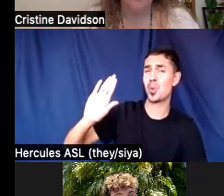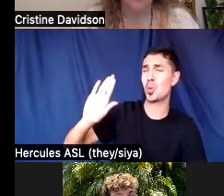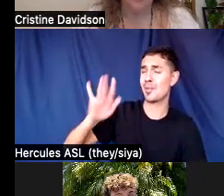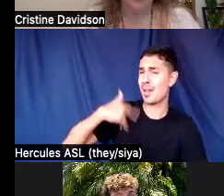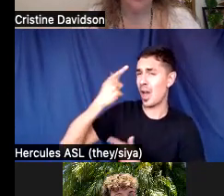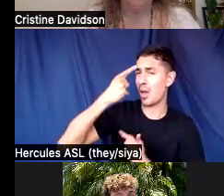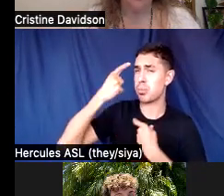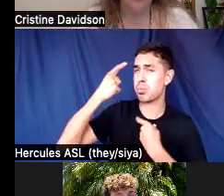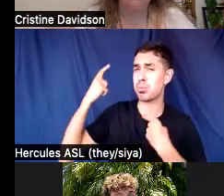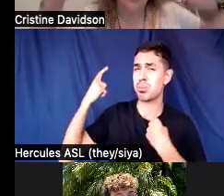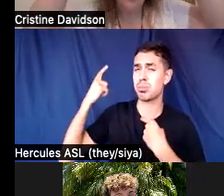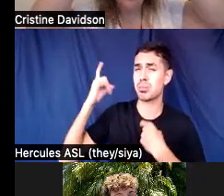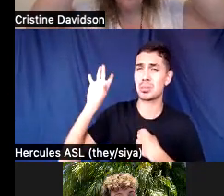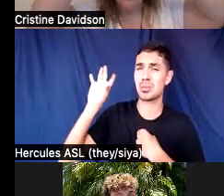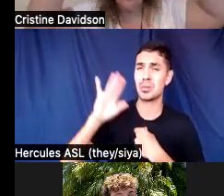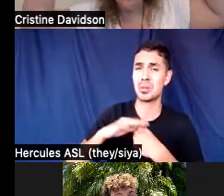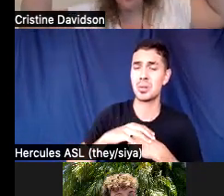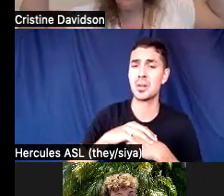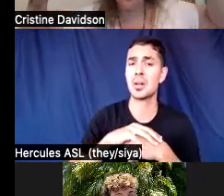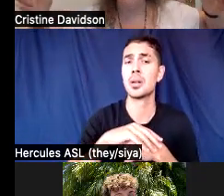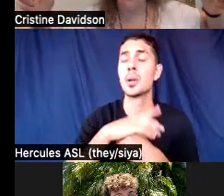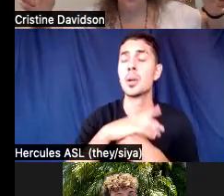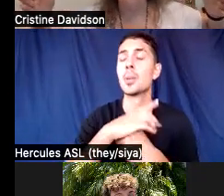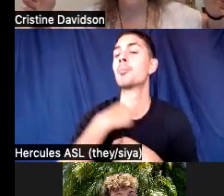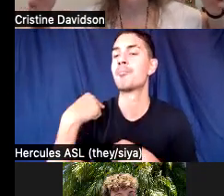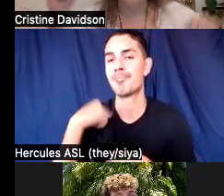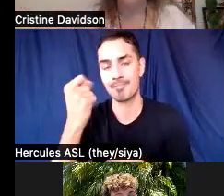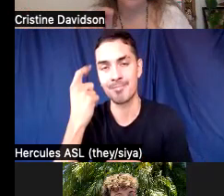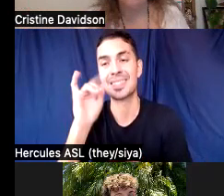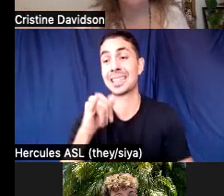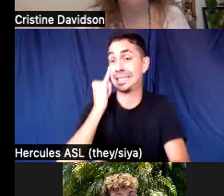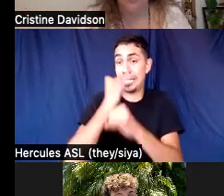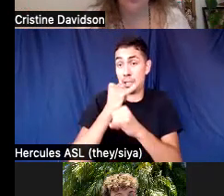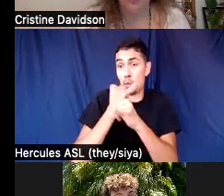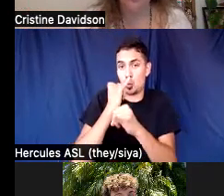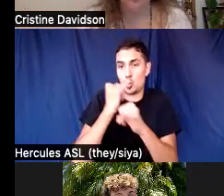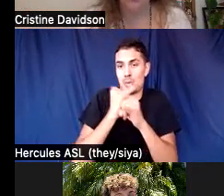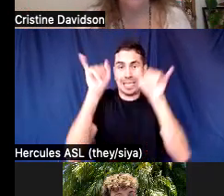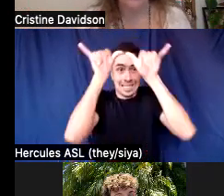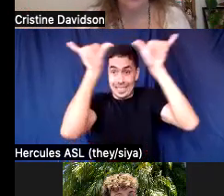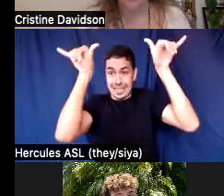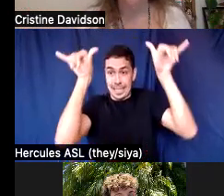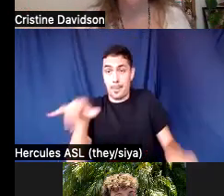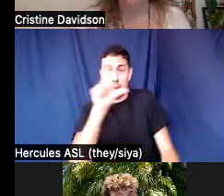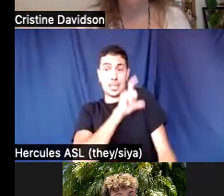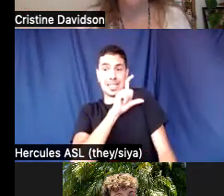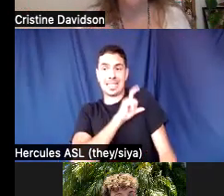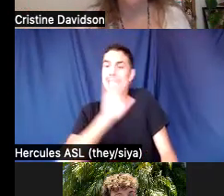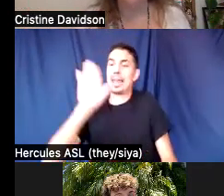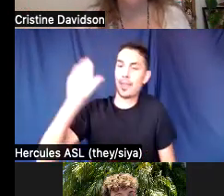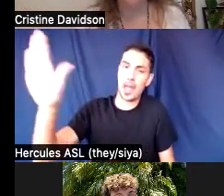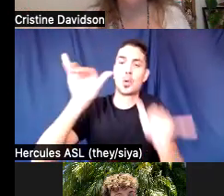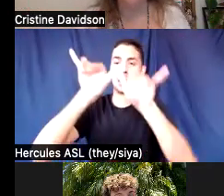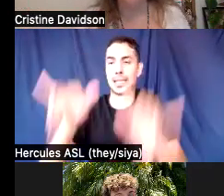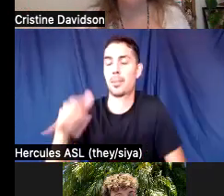right? But we have to understand the institution of law enforcement, that's the information that they're trying to get at.